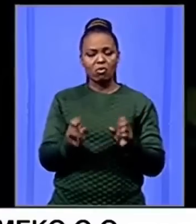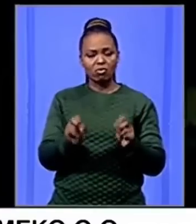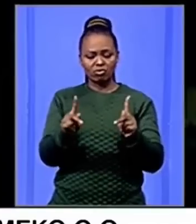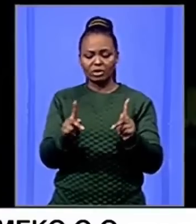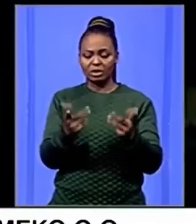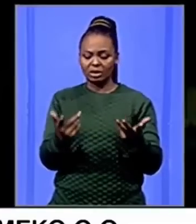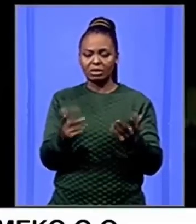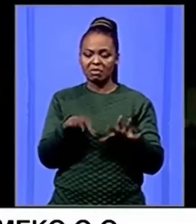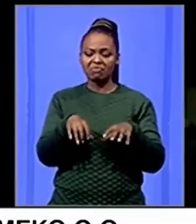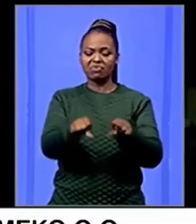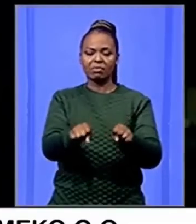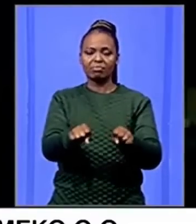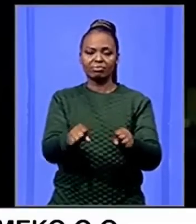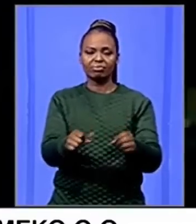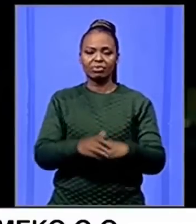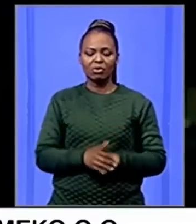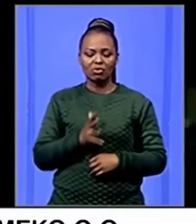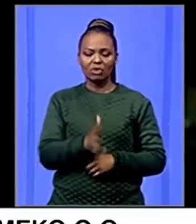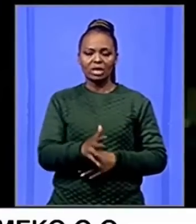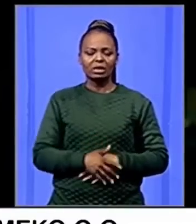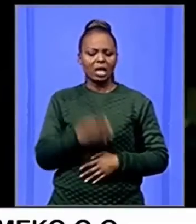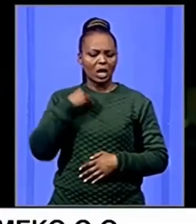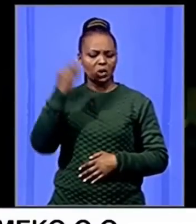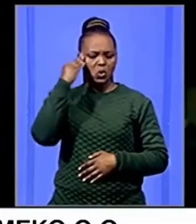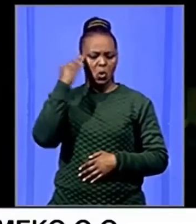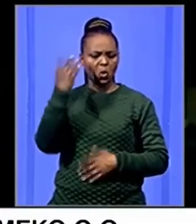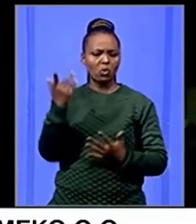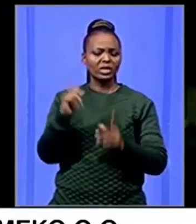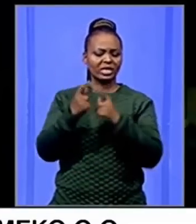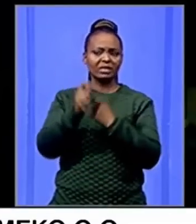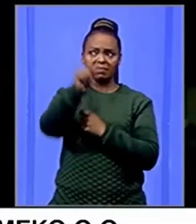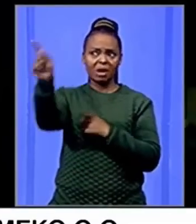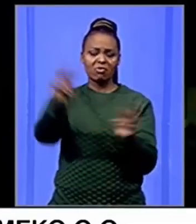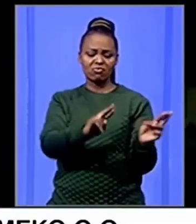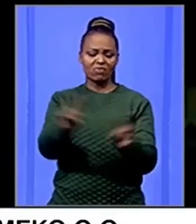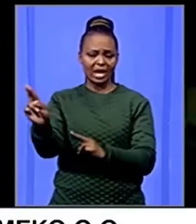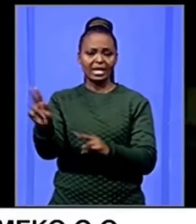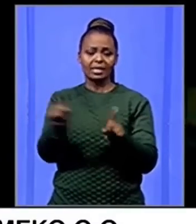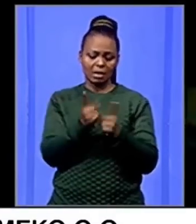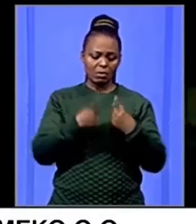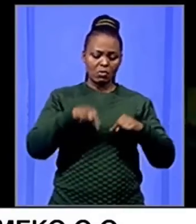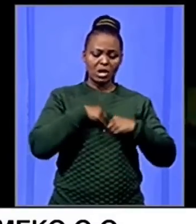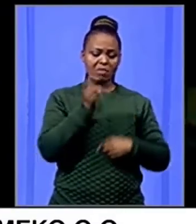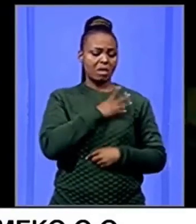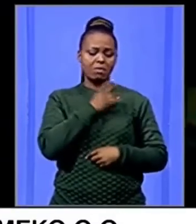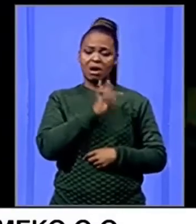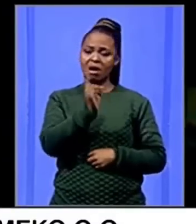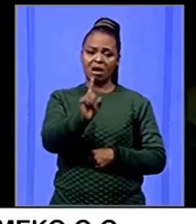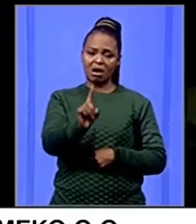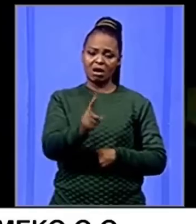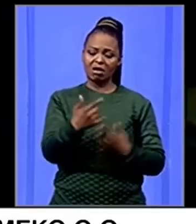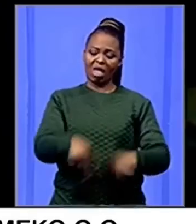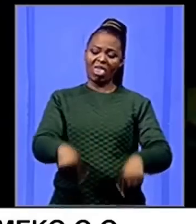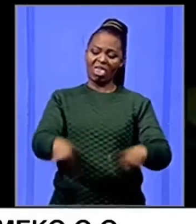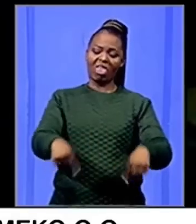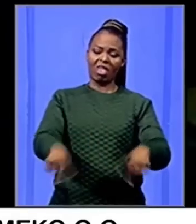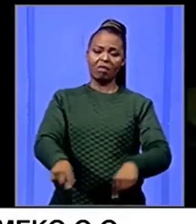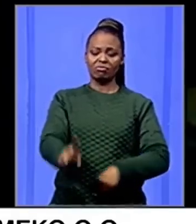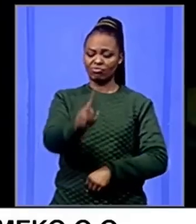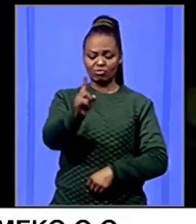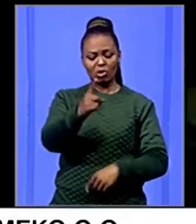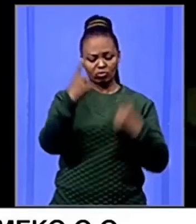and I know that they're going to come out all out. I think at the end of the day, we need to just not be scared. We need to have the confidence and we need to show off